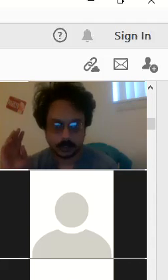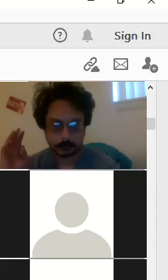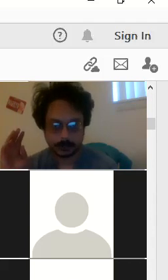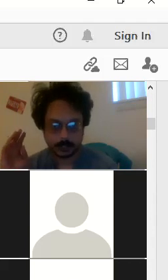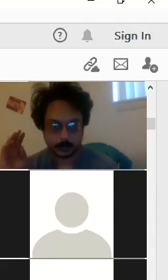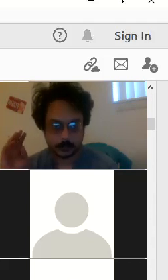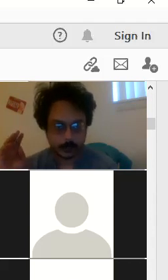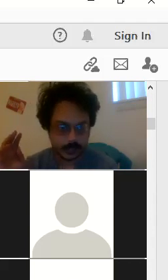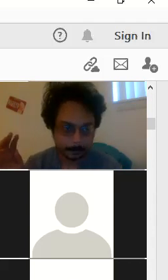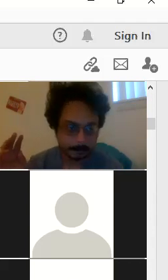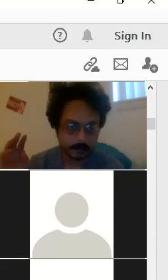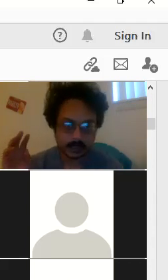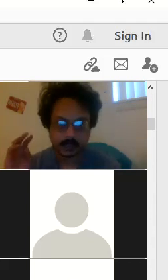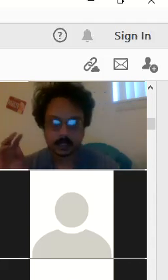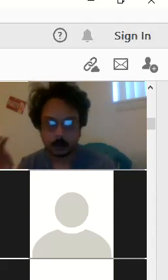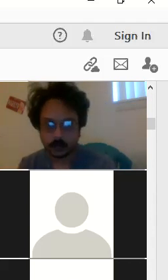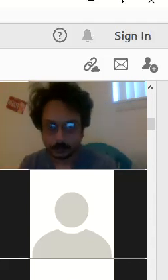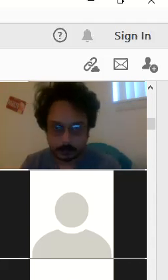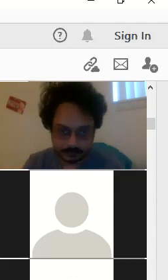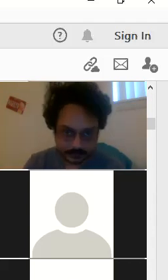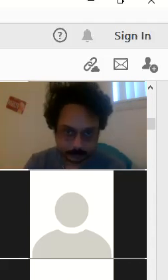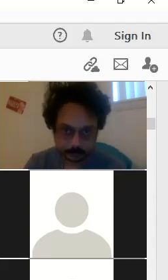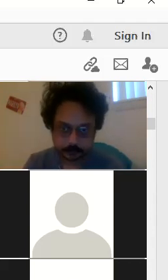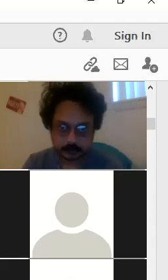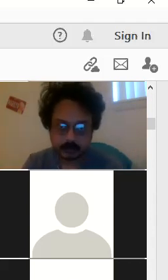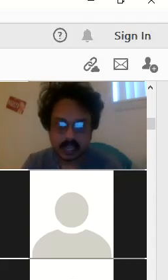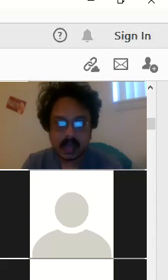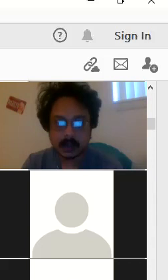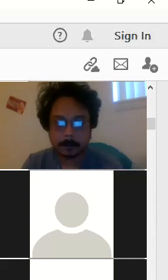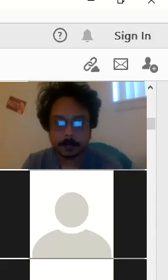n algorithm, right? Okay, perfect.